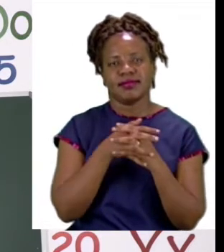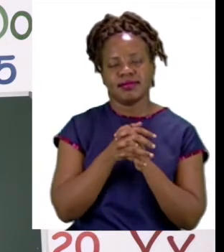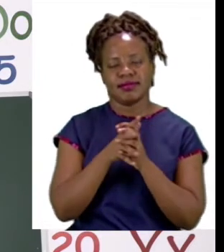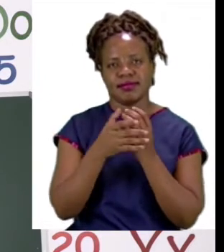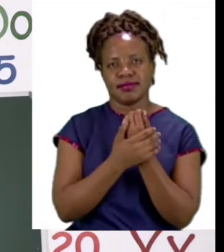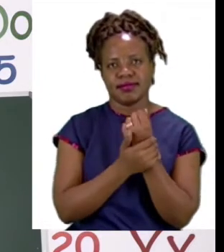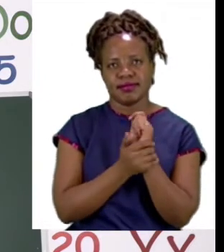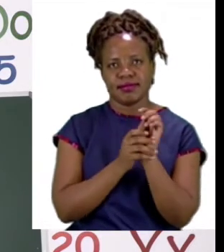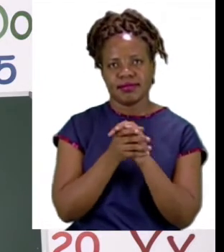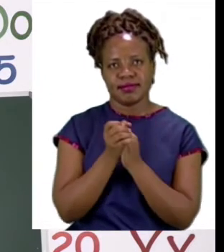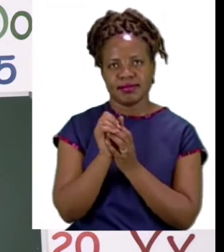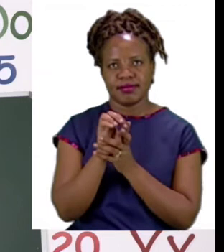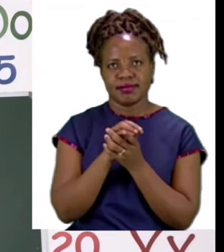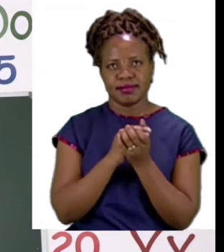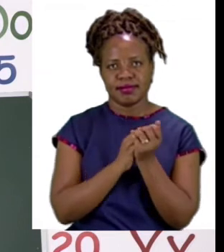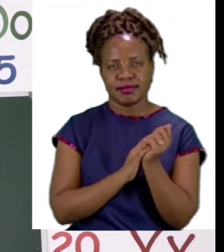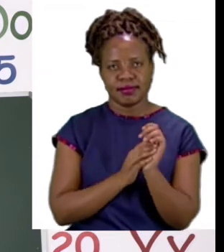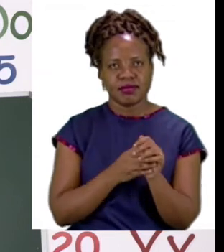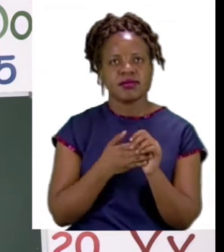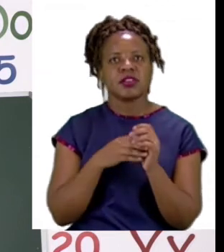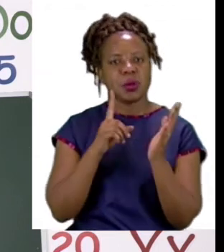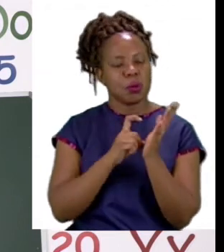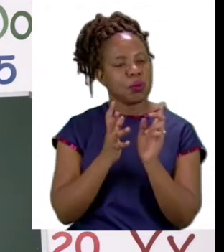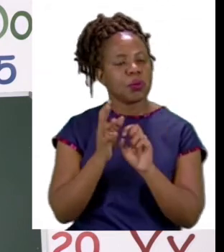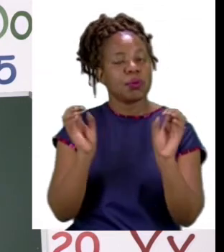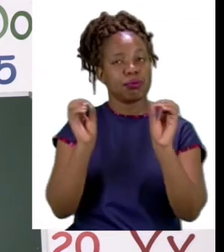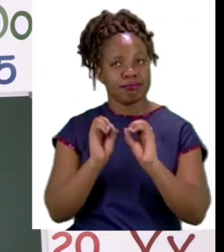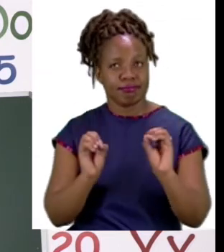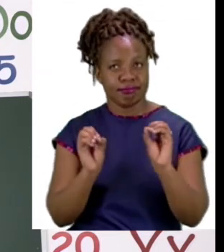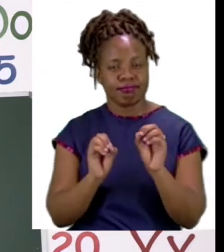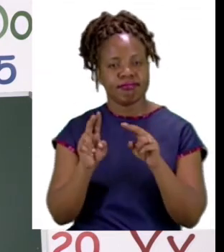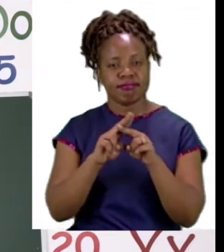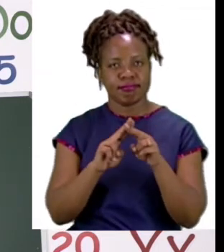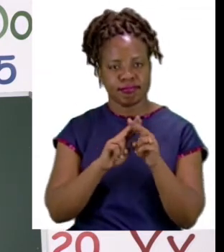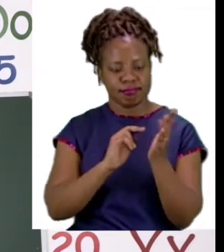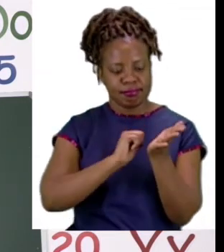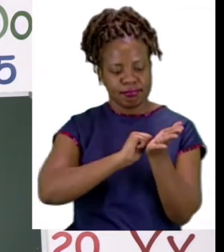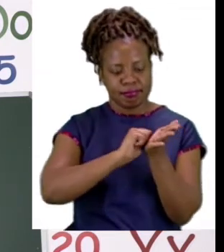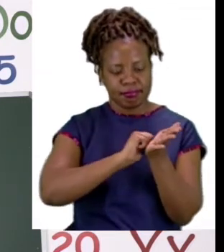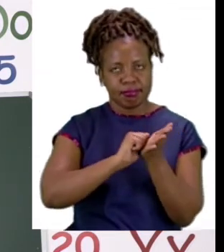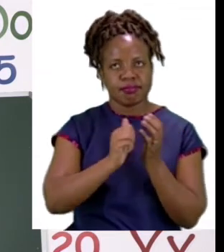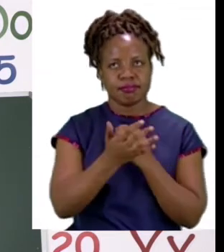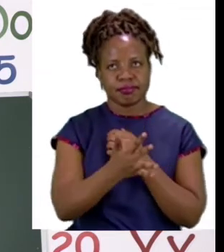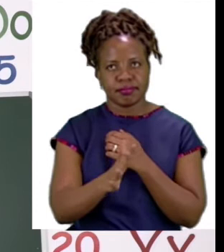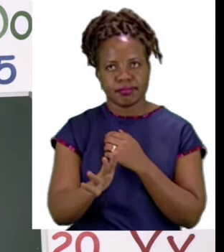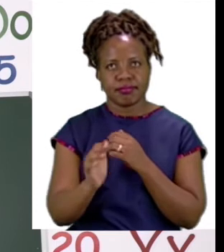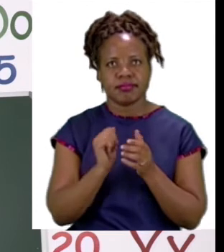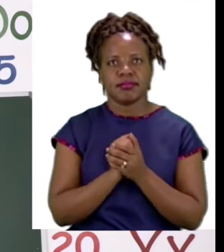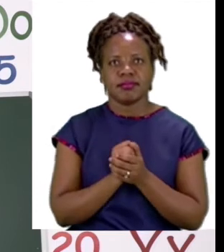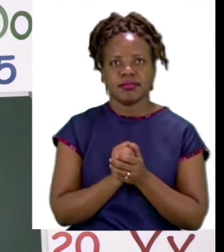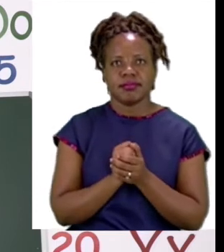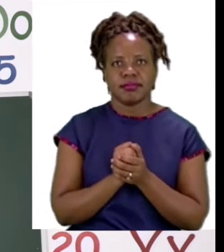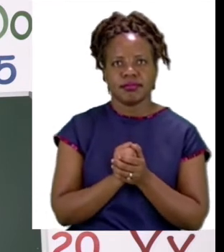Remember, you can also use soap and water to make sure that your hands are germ-free. Just also make sure